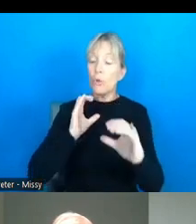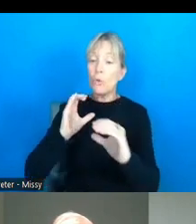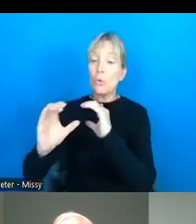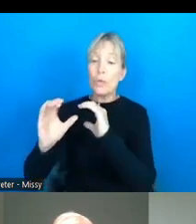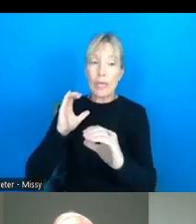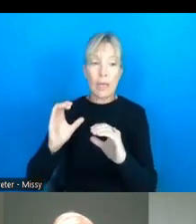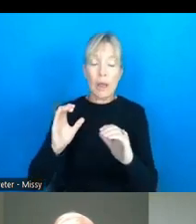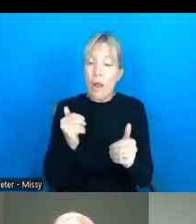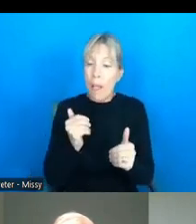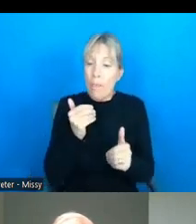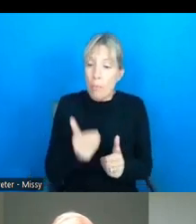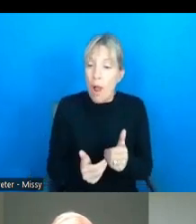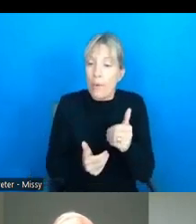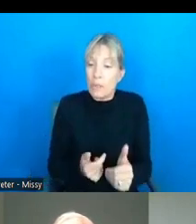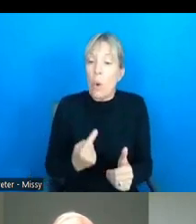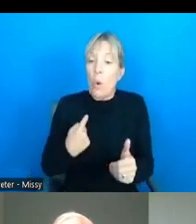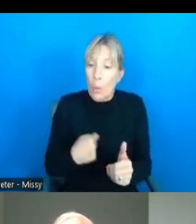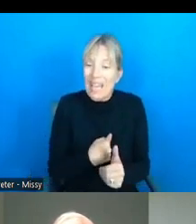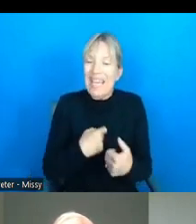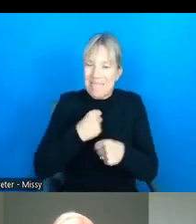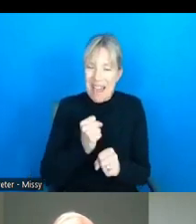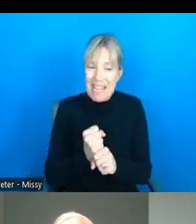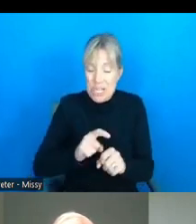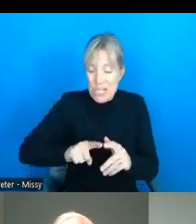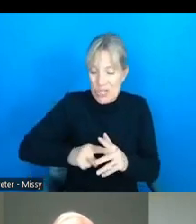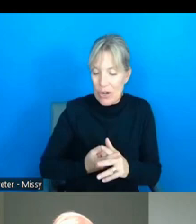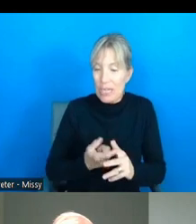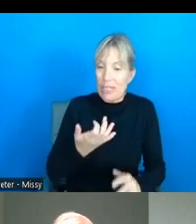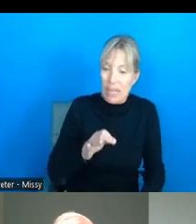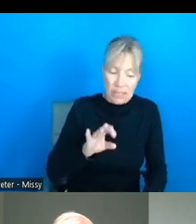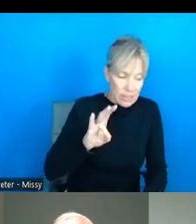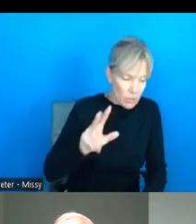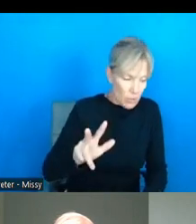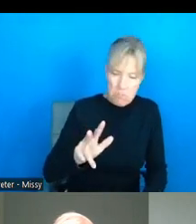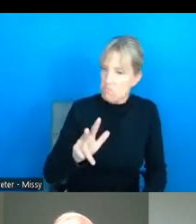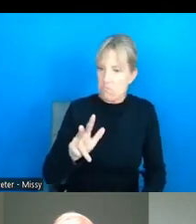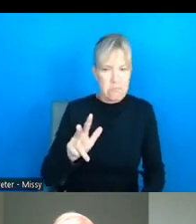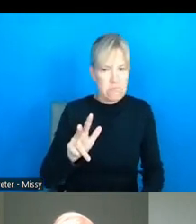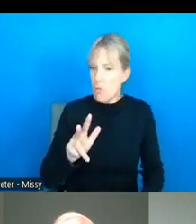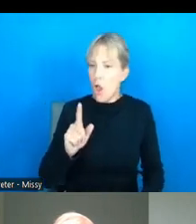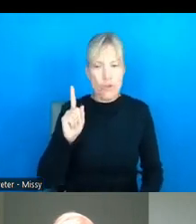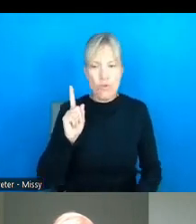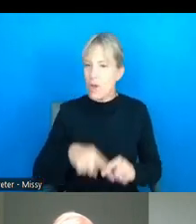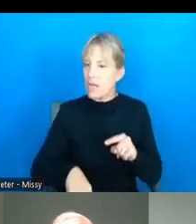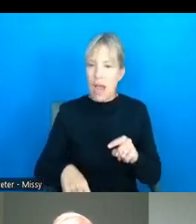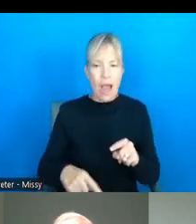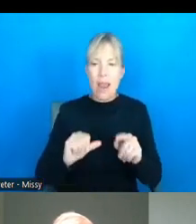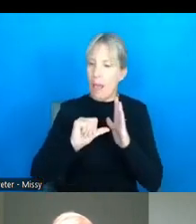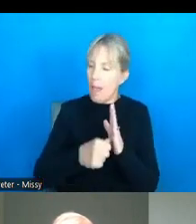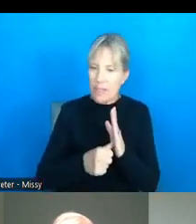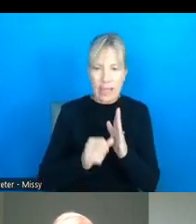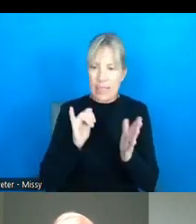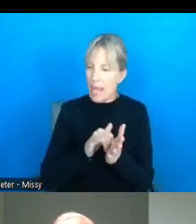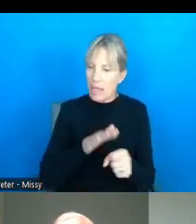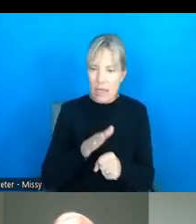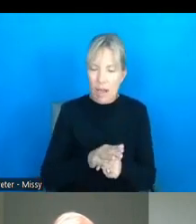The progress that we made beginning in 1973 cannot be overstated. The